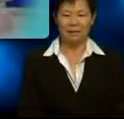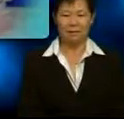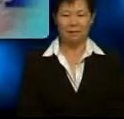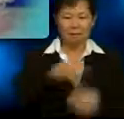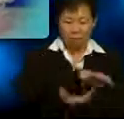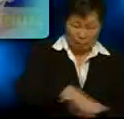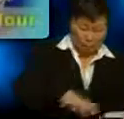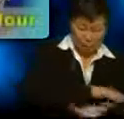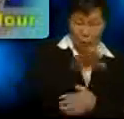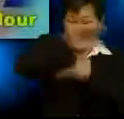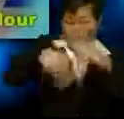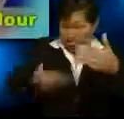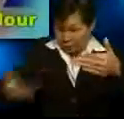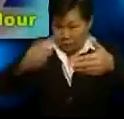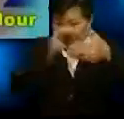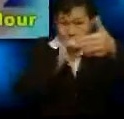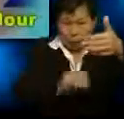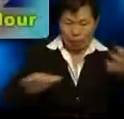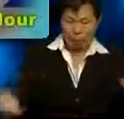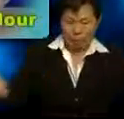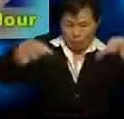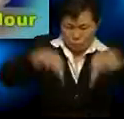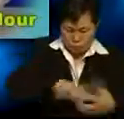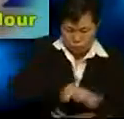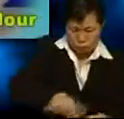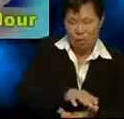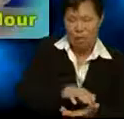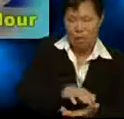Mix all the ingredients and knead the mixture into a dough.